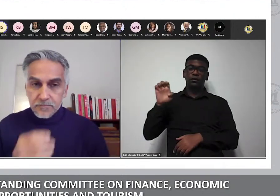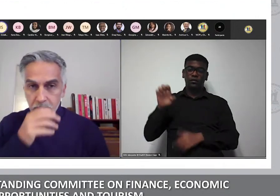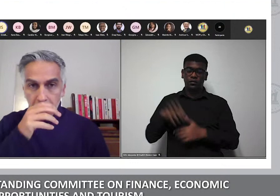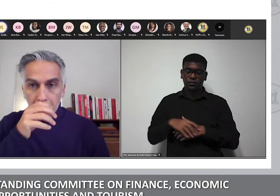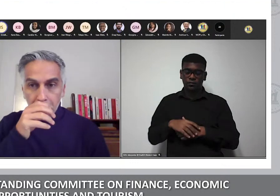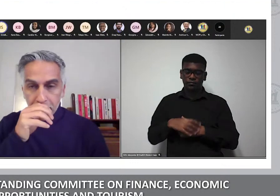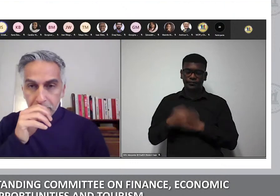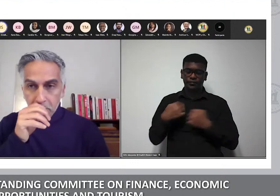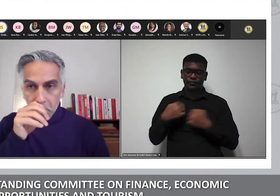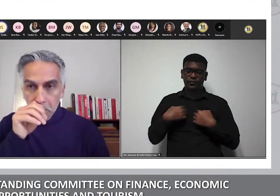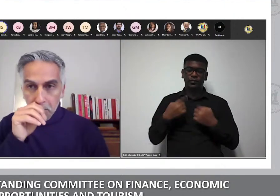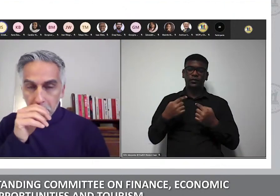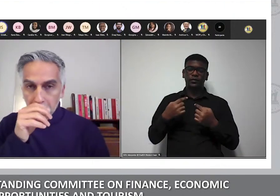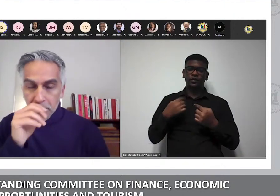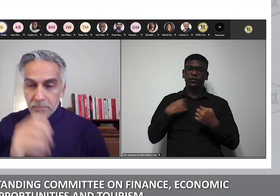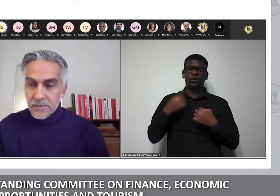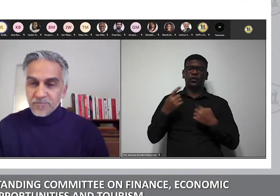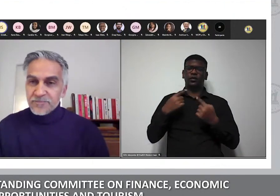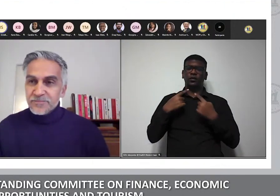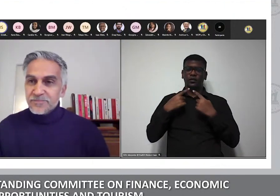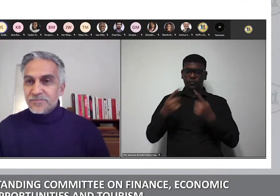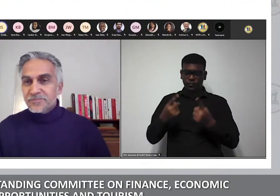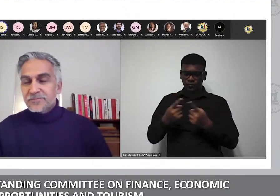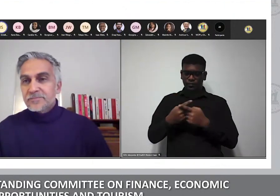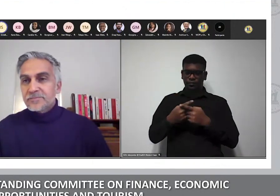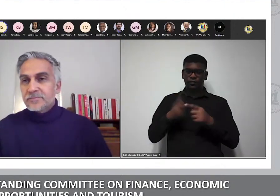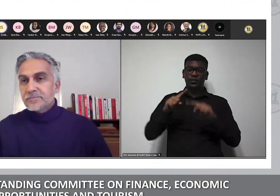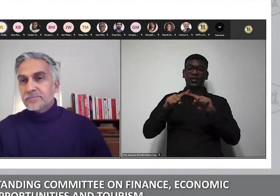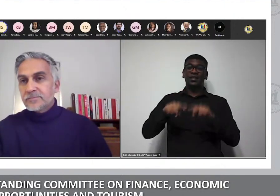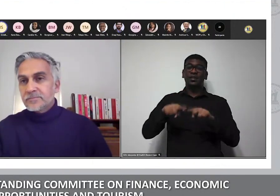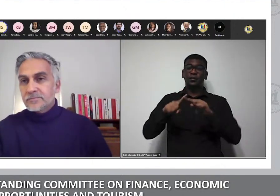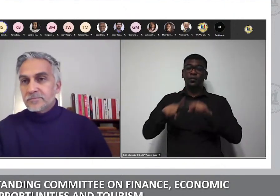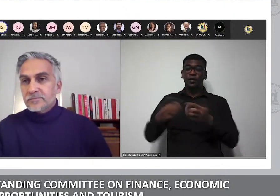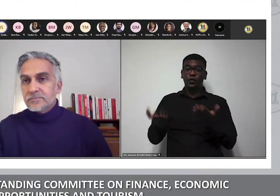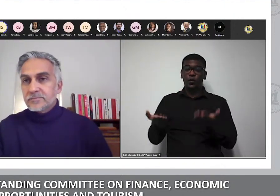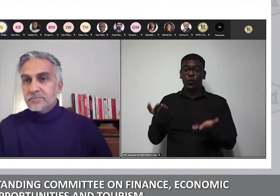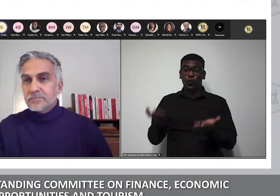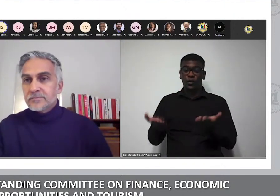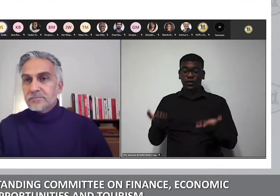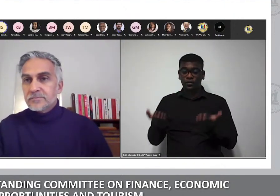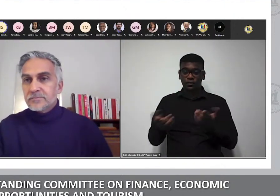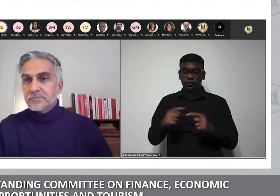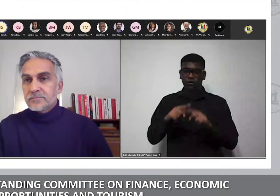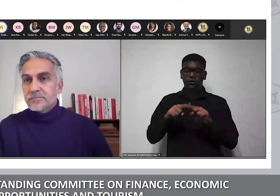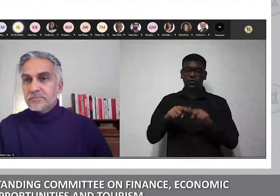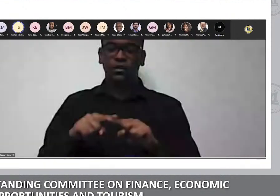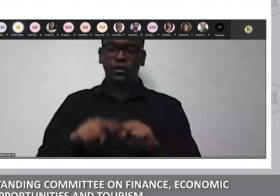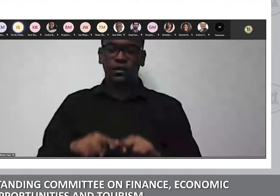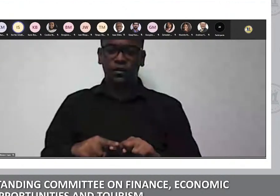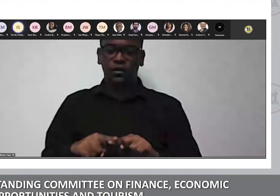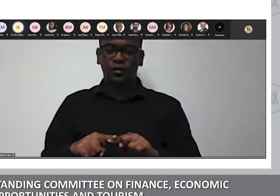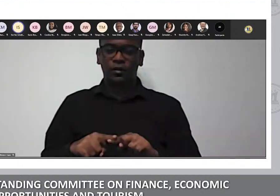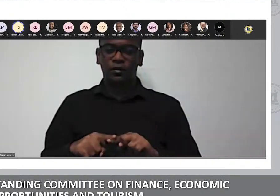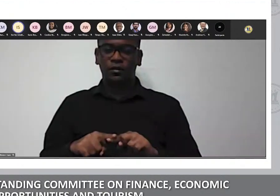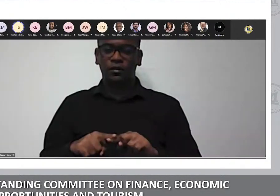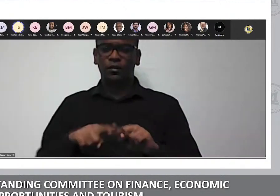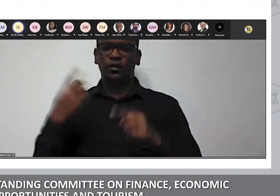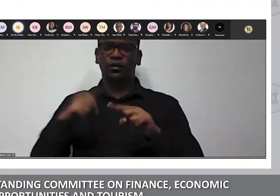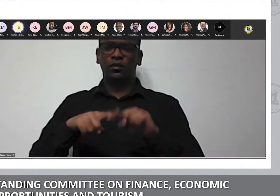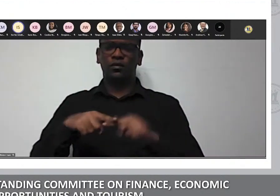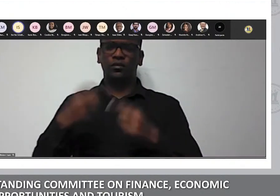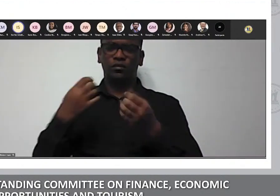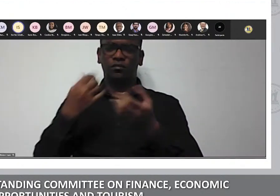not take an estimate. So as I said, it depends on the weight, it depends on the commodity, it depends on numerous